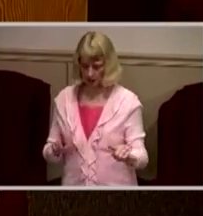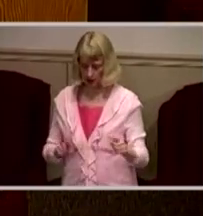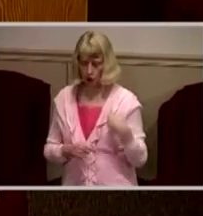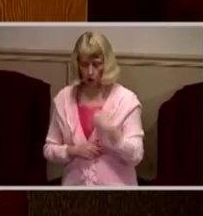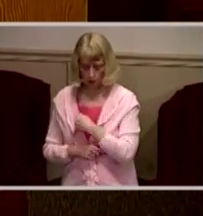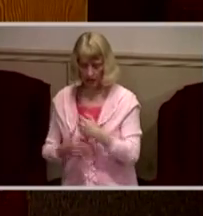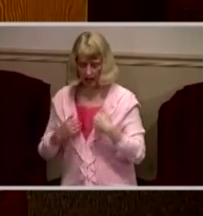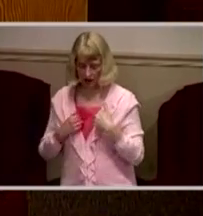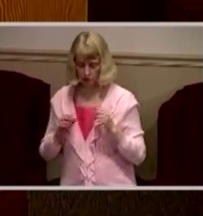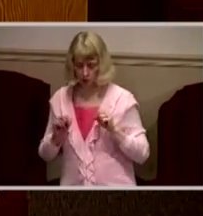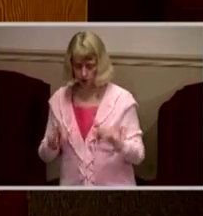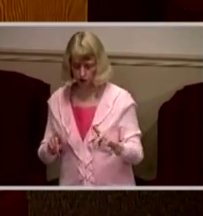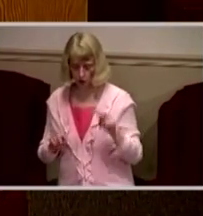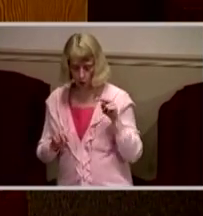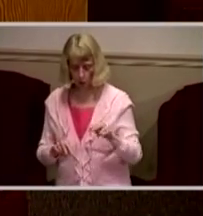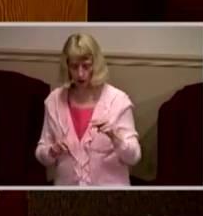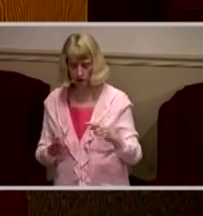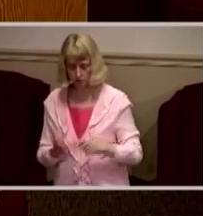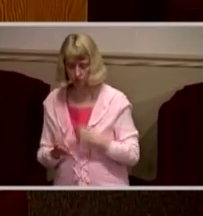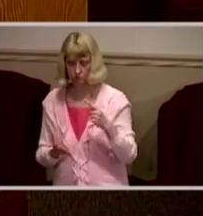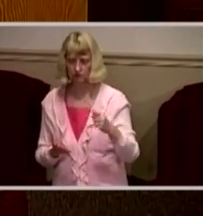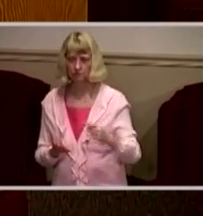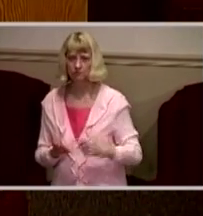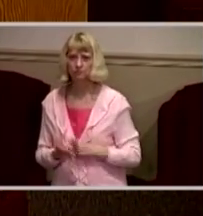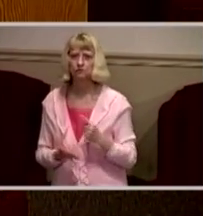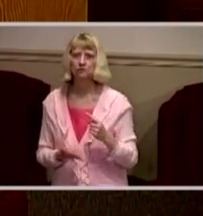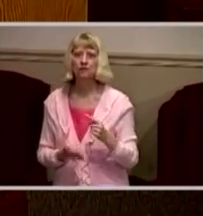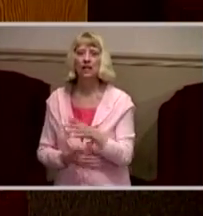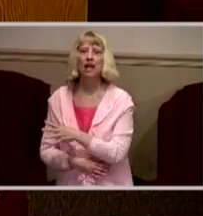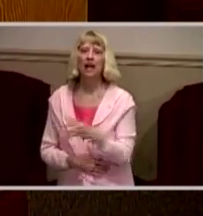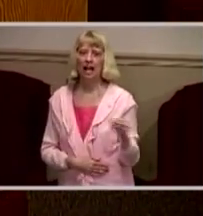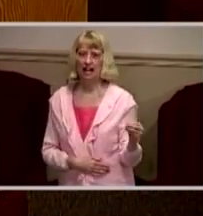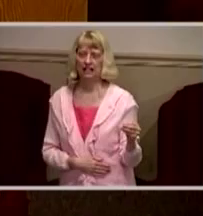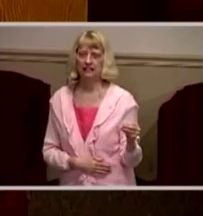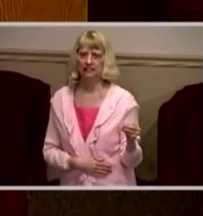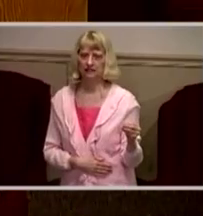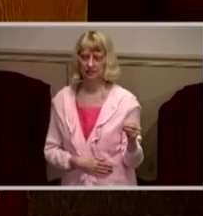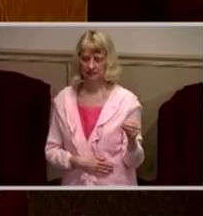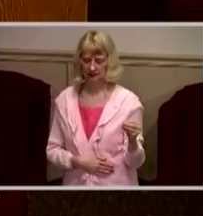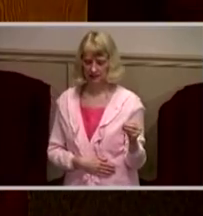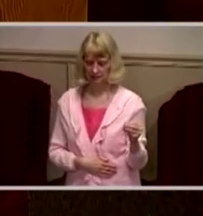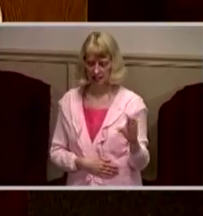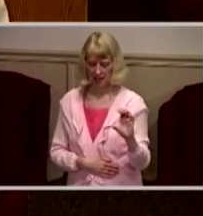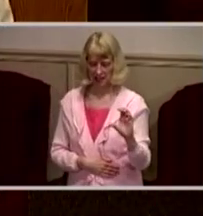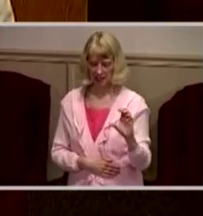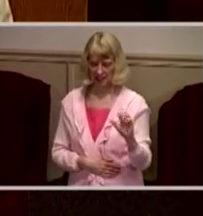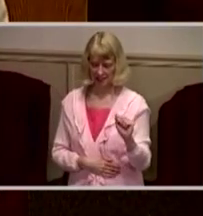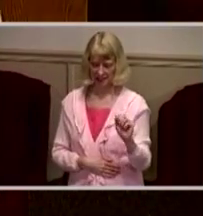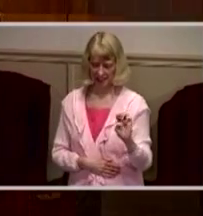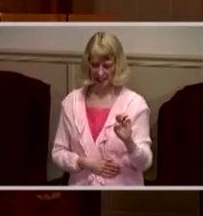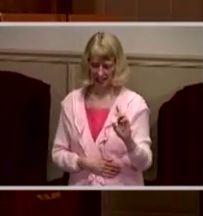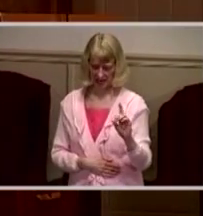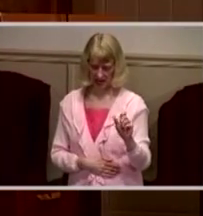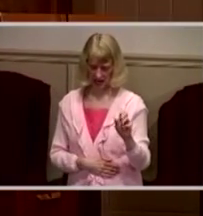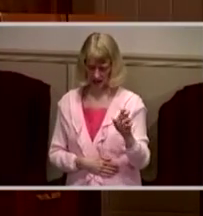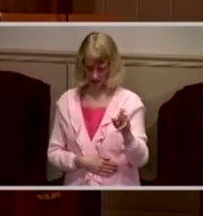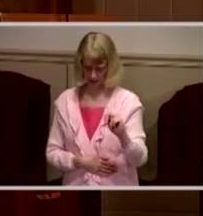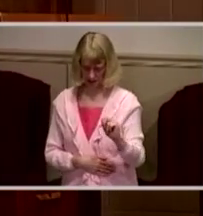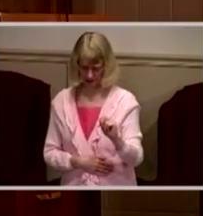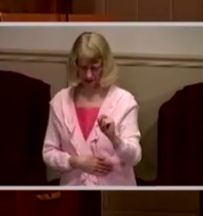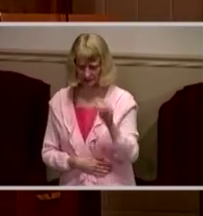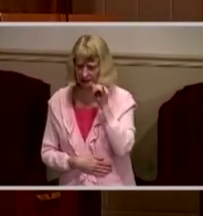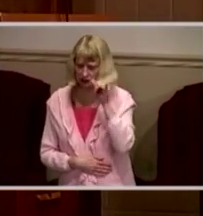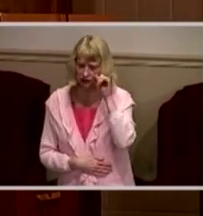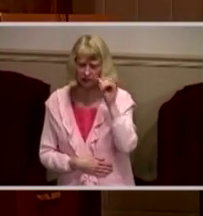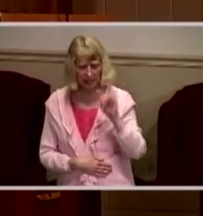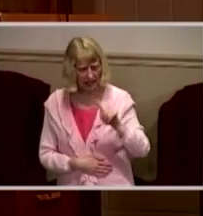have the opportunity of looking at it from time to time. And as Cademan said to me yesterday, how long does the